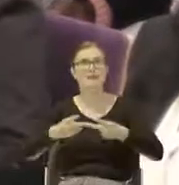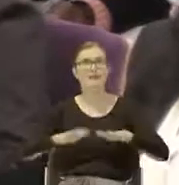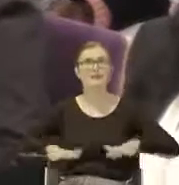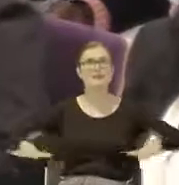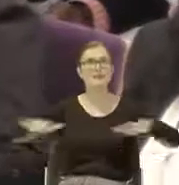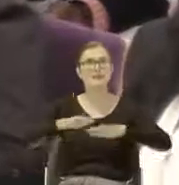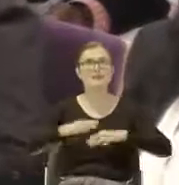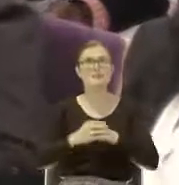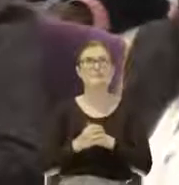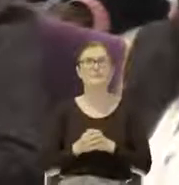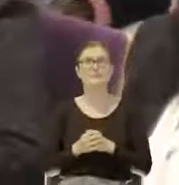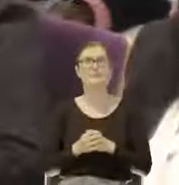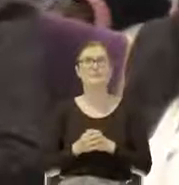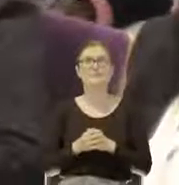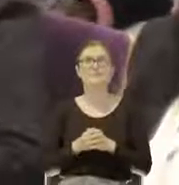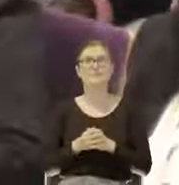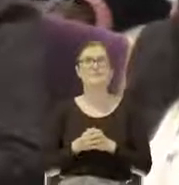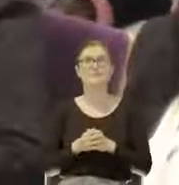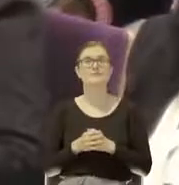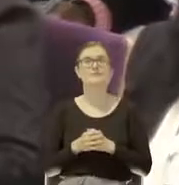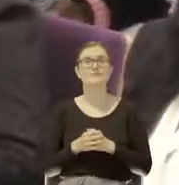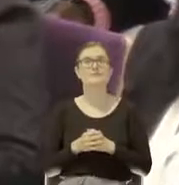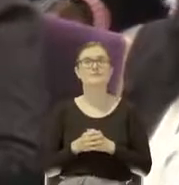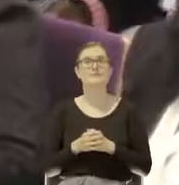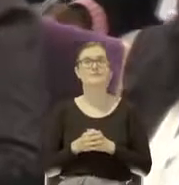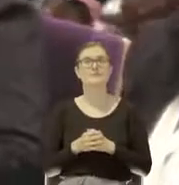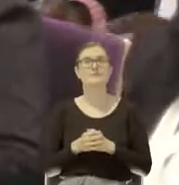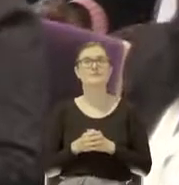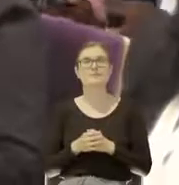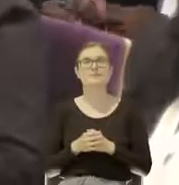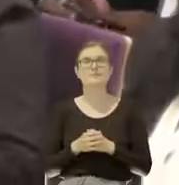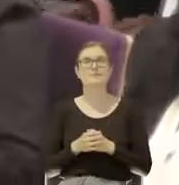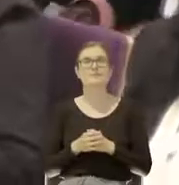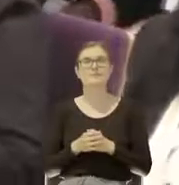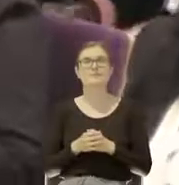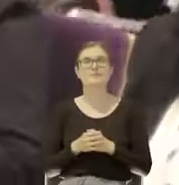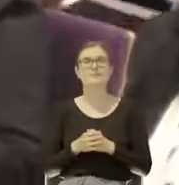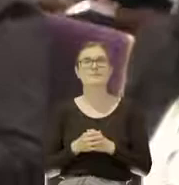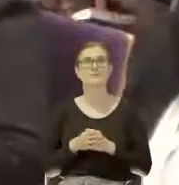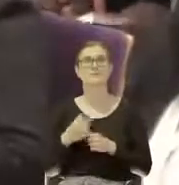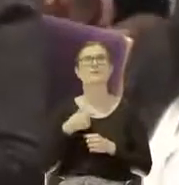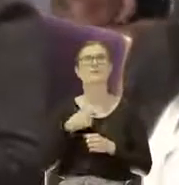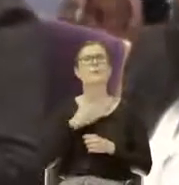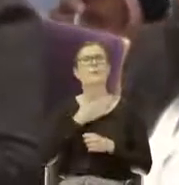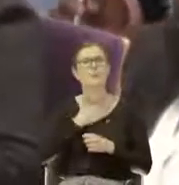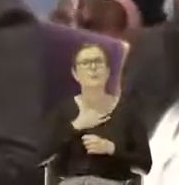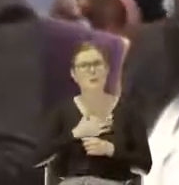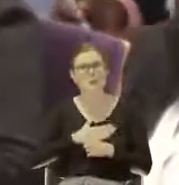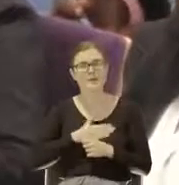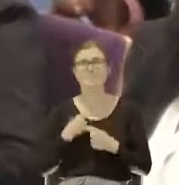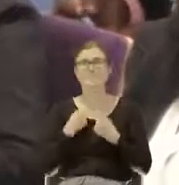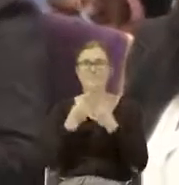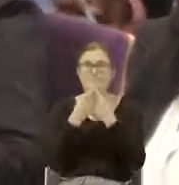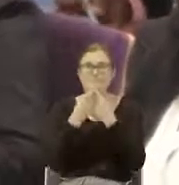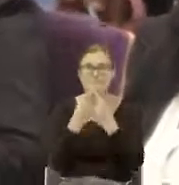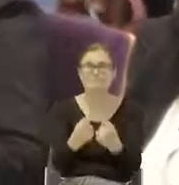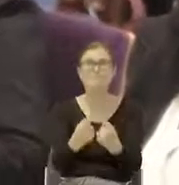For now, I just want to say local government in South Africa has also established